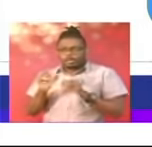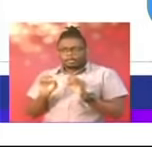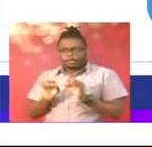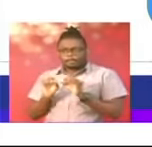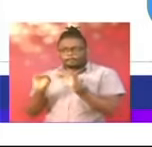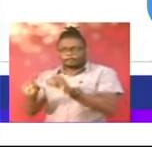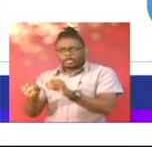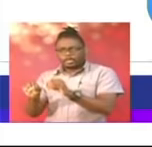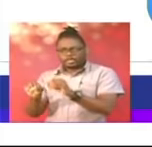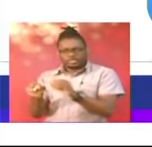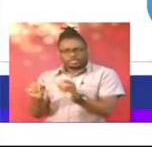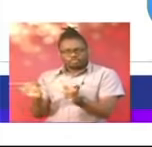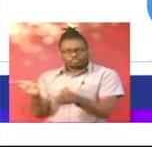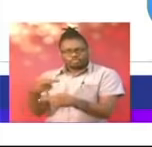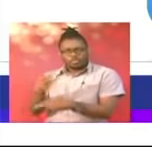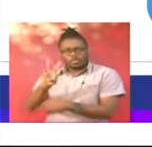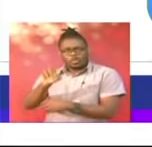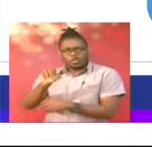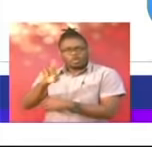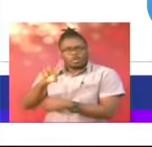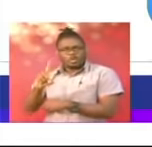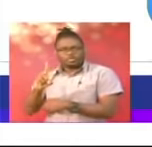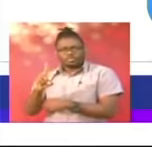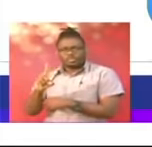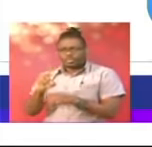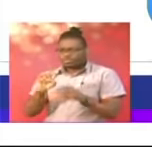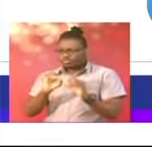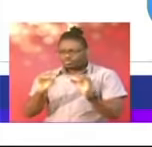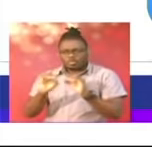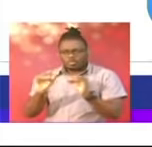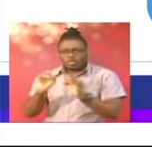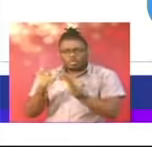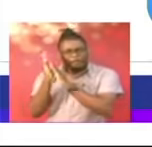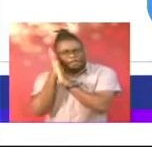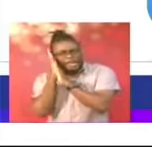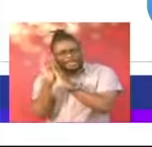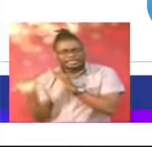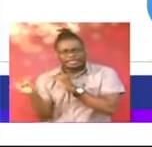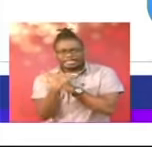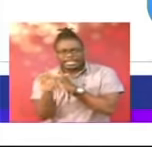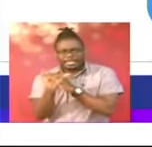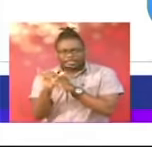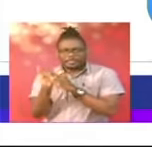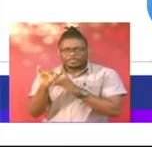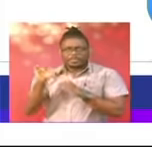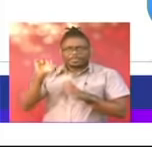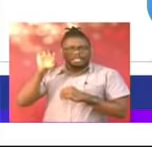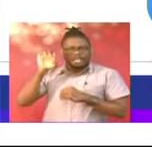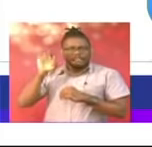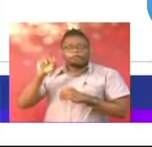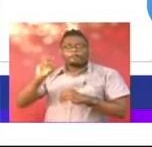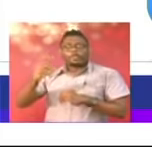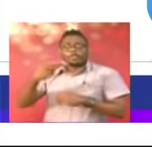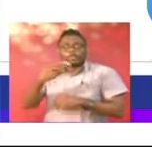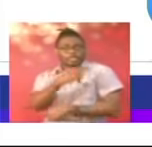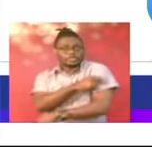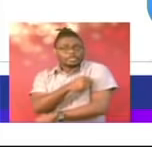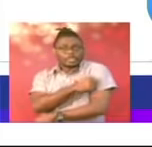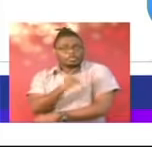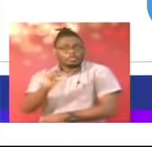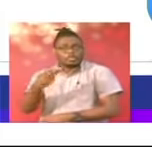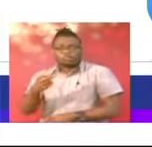available. Similarly, there were no beds available at Mount Hope Hospital at the time of inquiry, so having the patient transferred